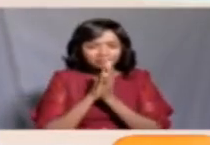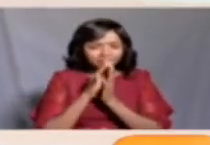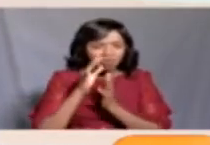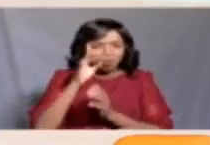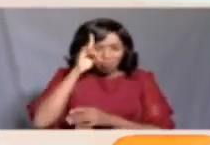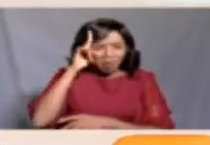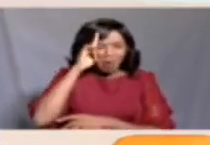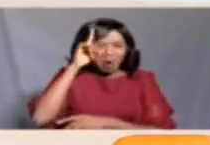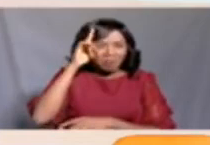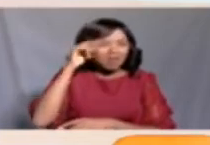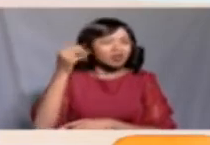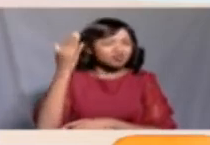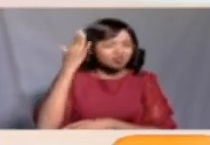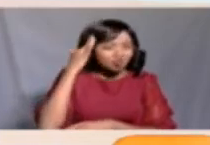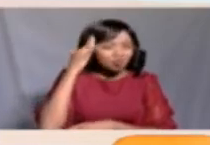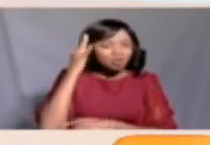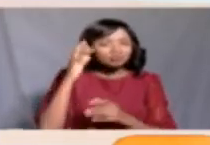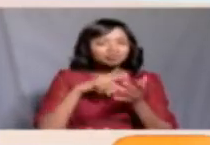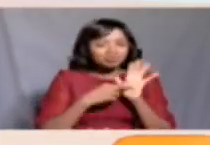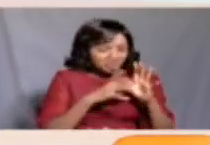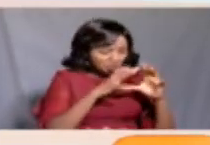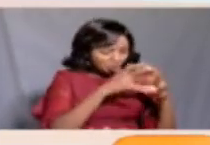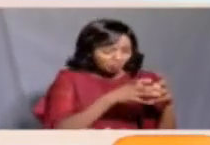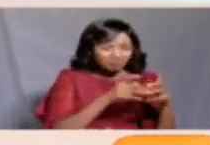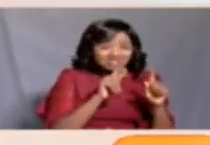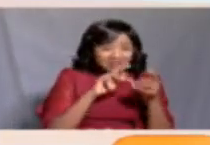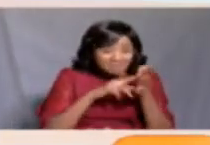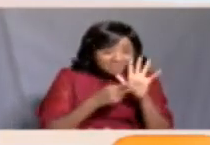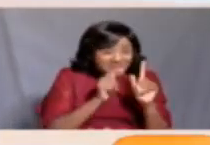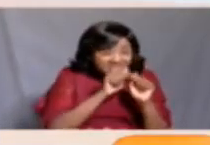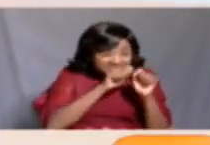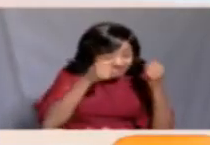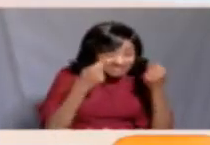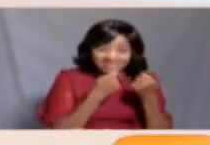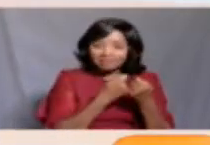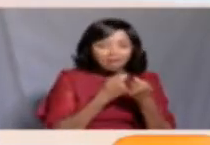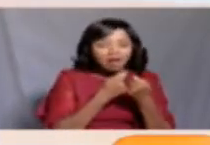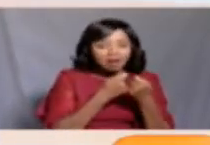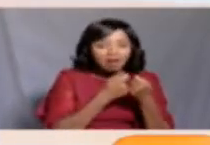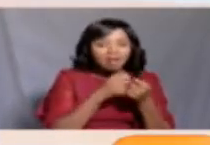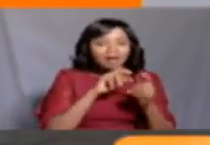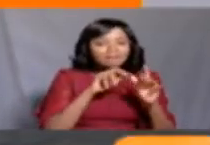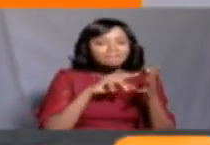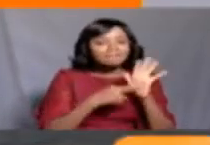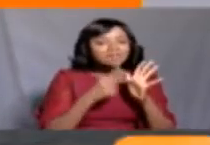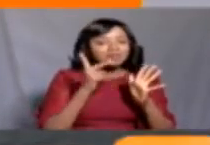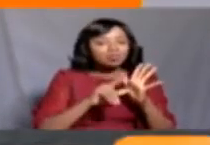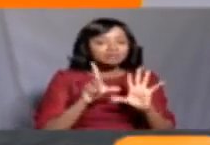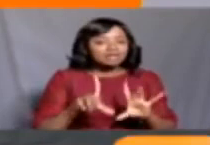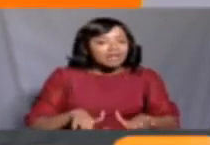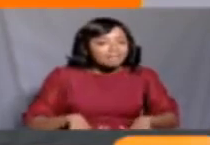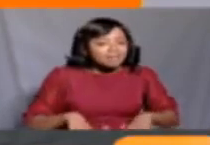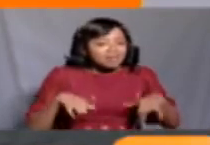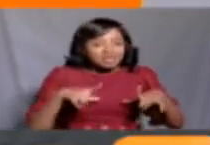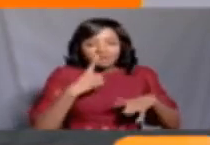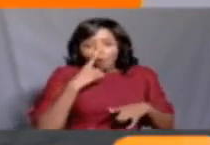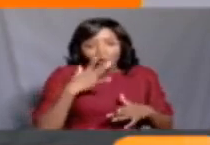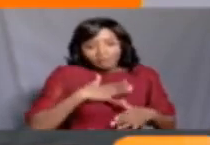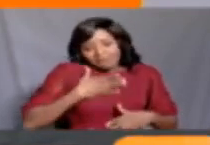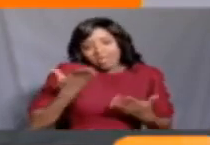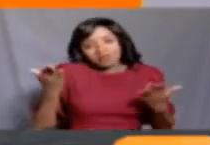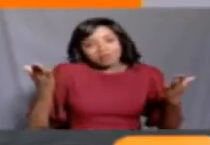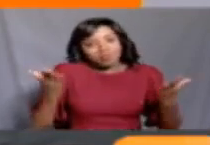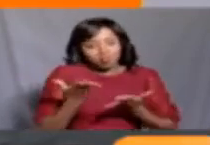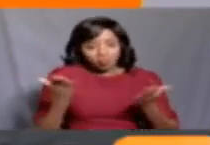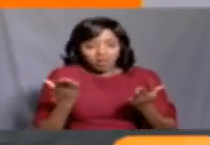community does not mean ethnic tribe, it actually means where we live. And if you think about community that way, then you can see,